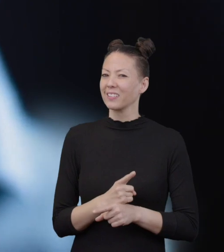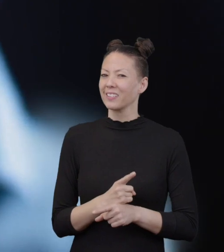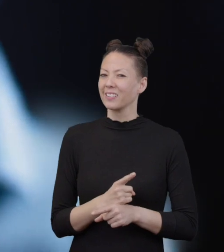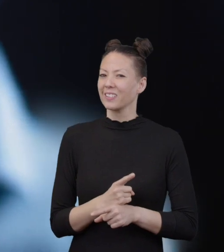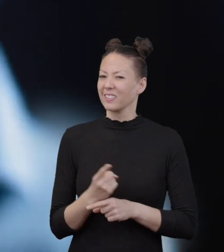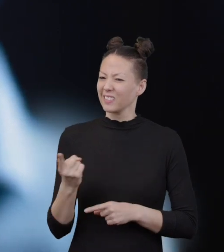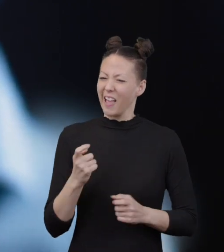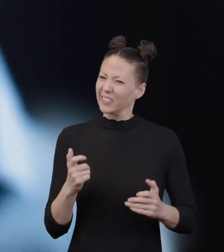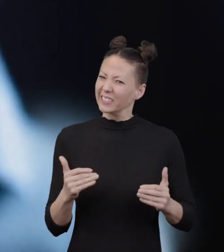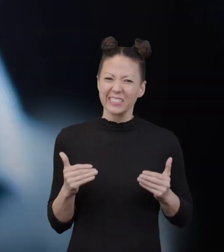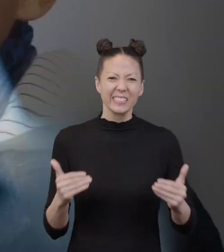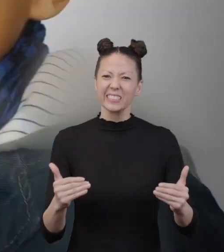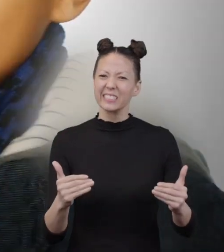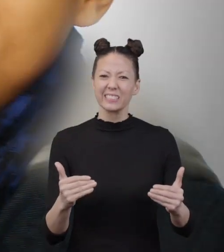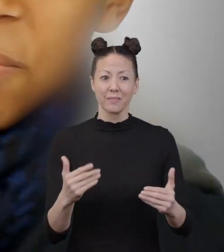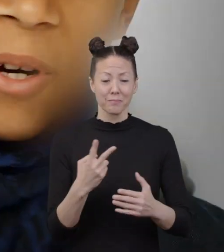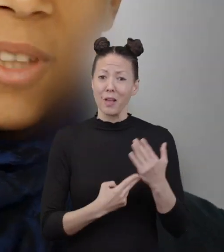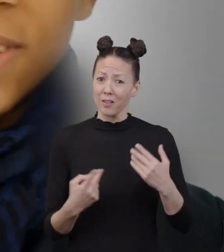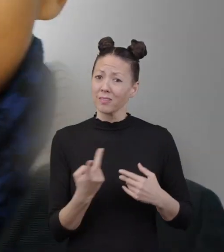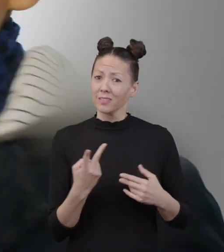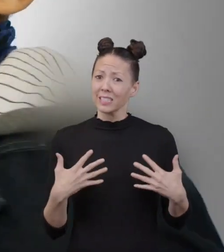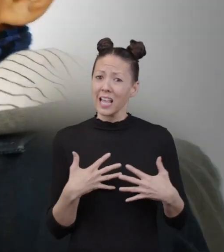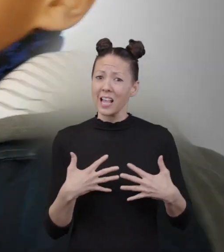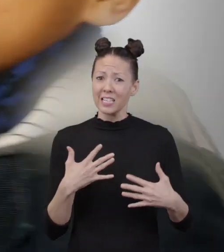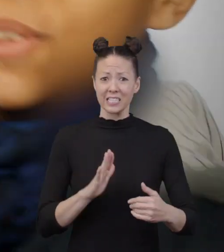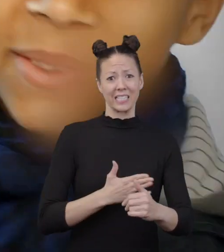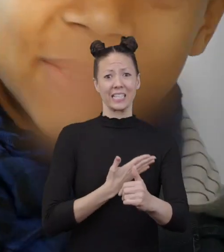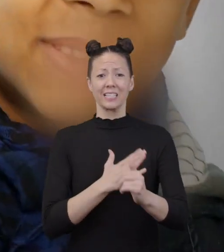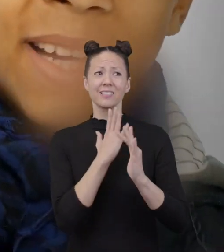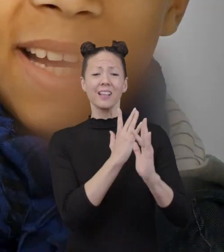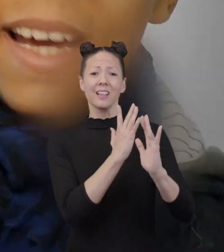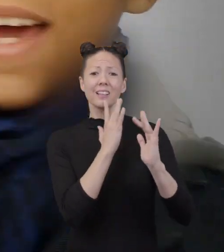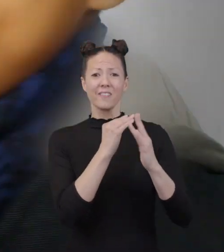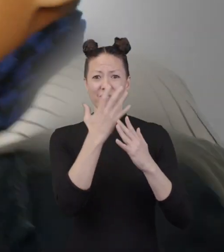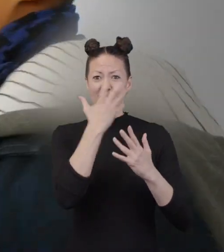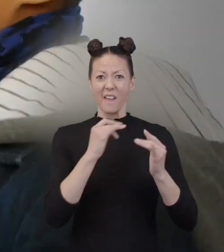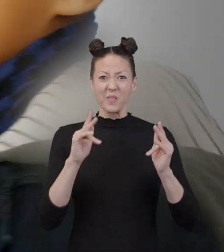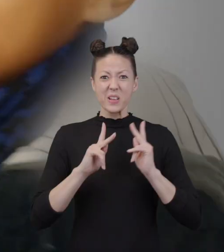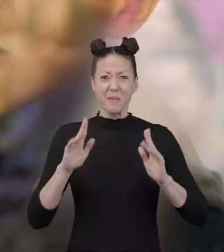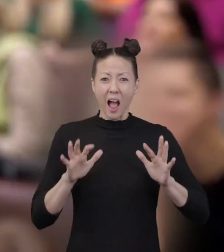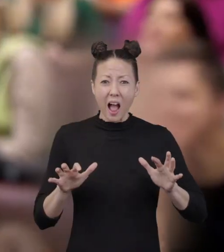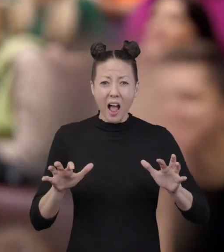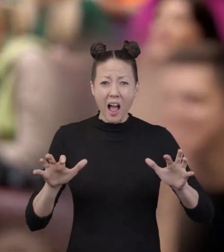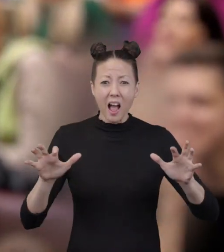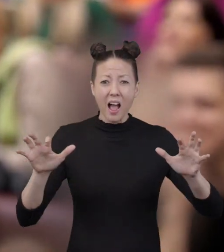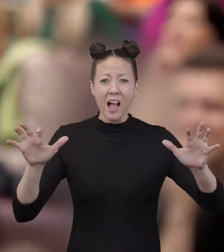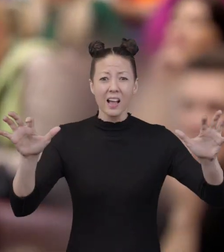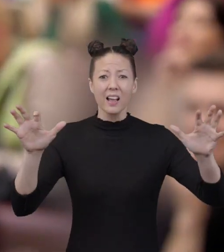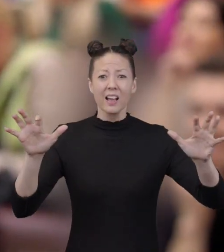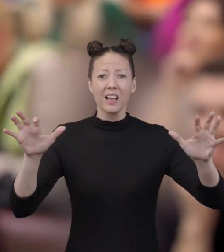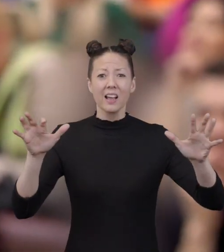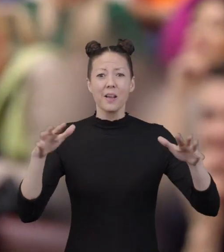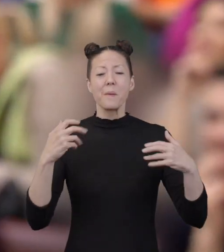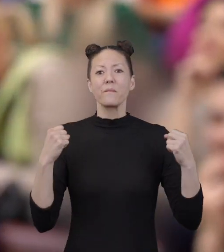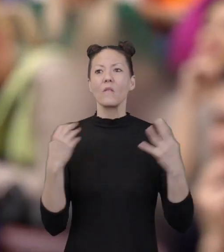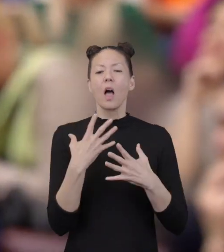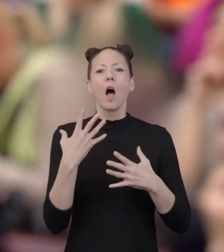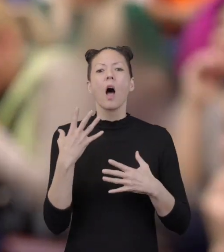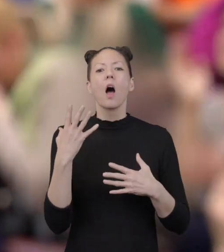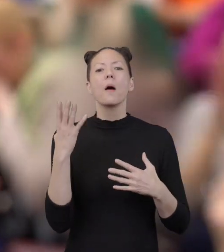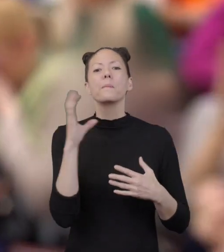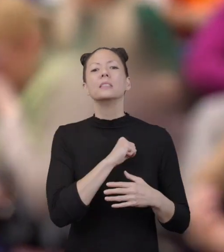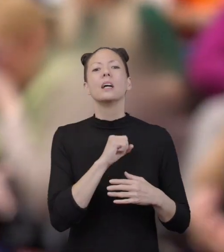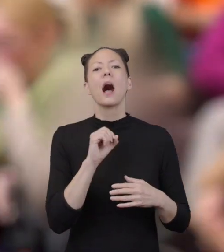to do this. They were both scared to sing in front of hundreds of people, but they were more afraid of missing out on